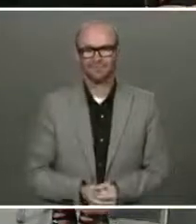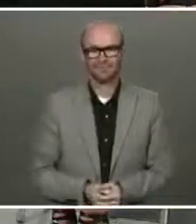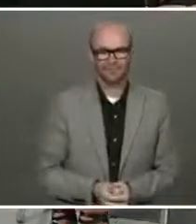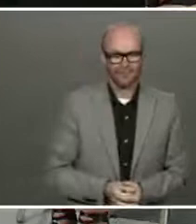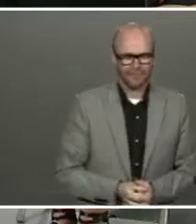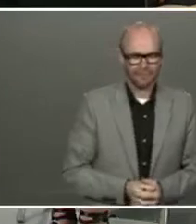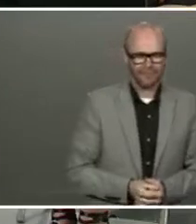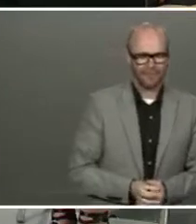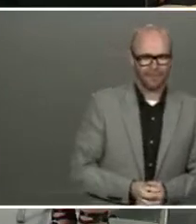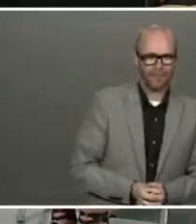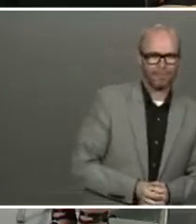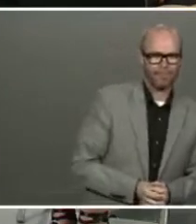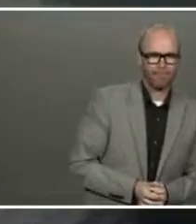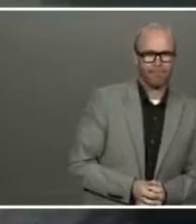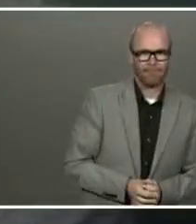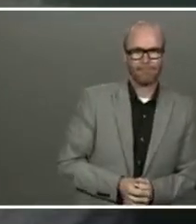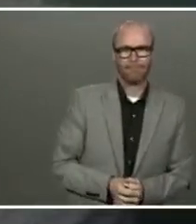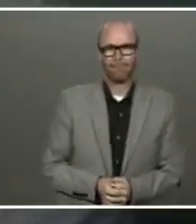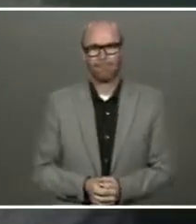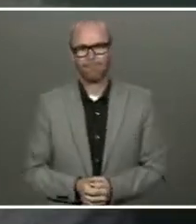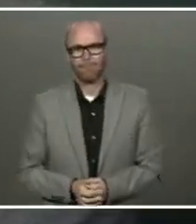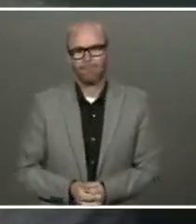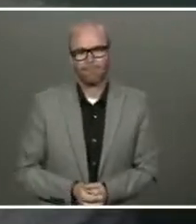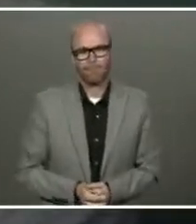the Spectrum with a virtual question. Go ahead.